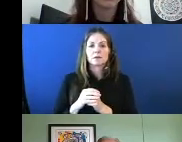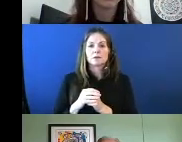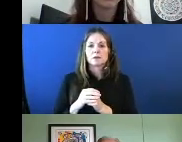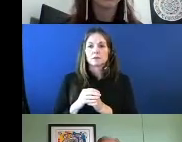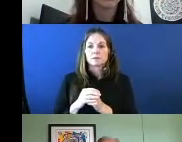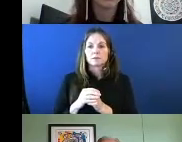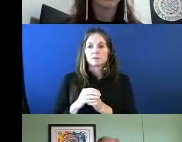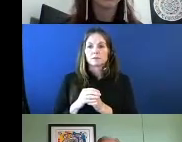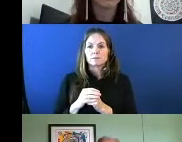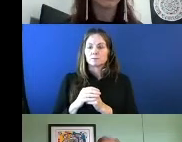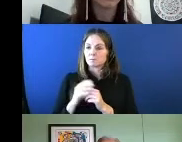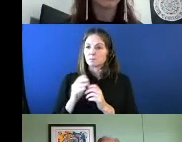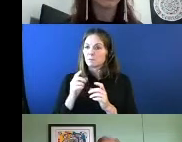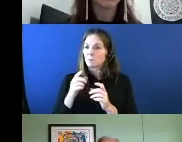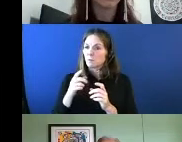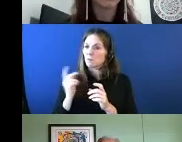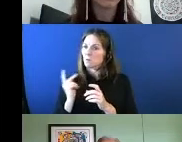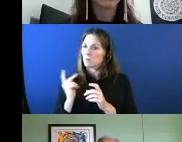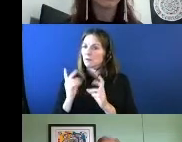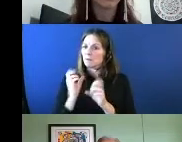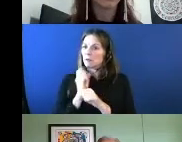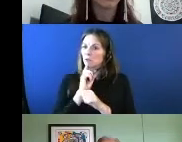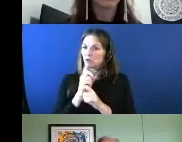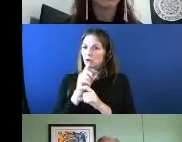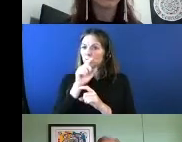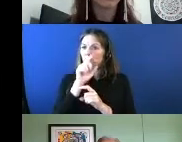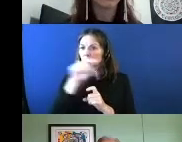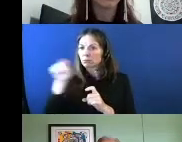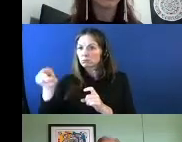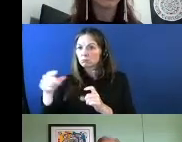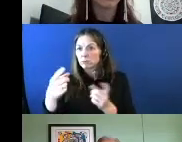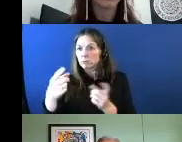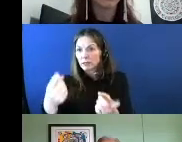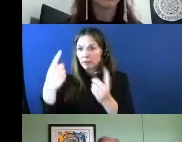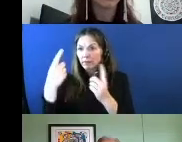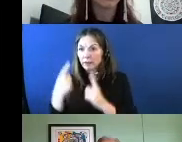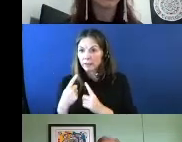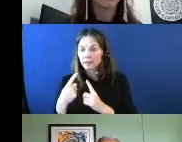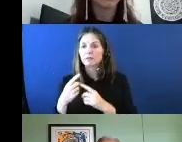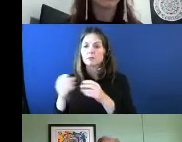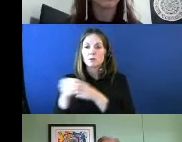that these members of the community were coming to the table and coming to our office and feeling safe,